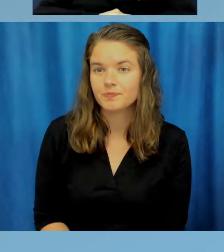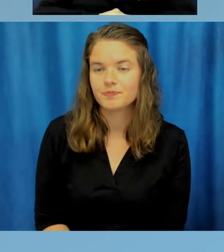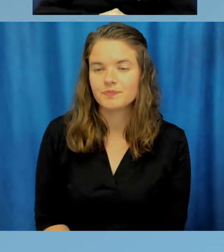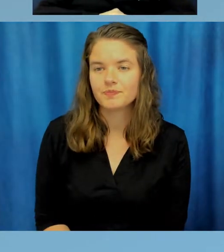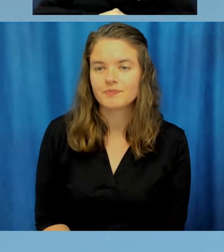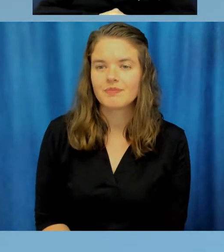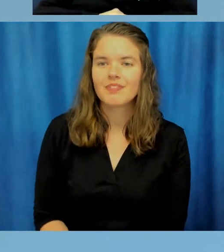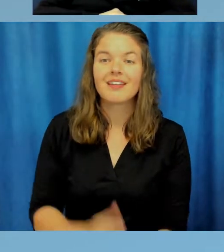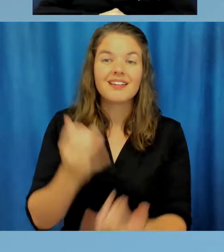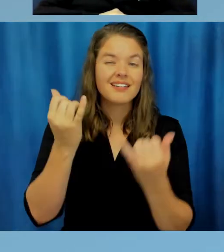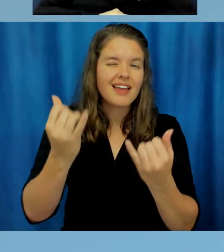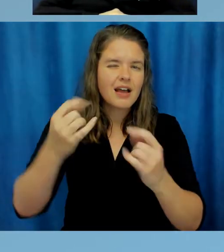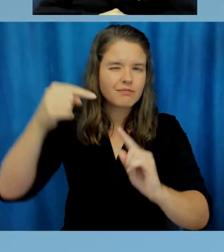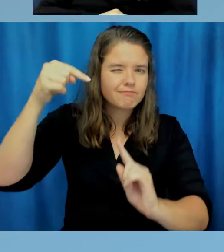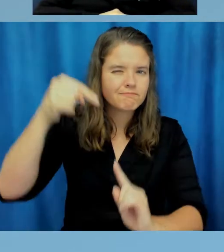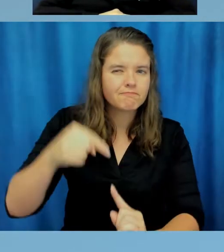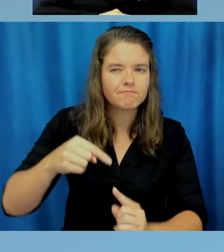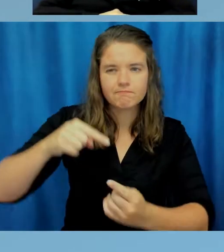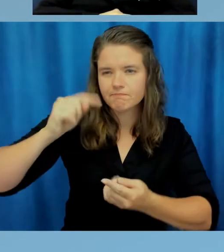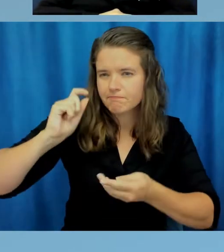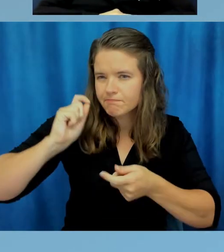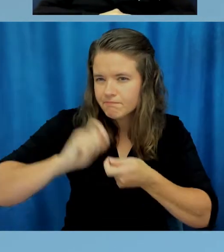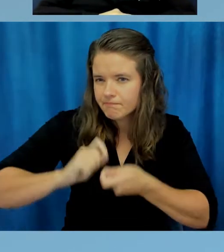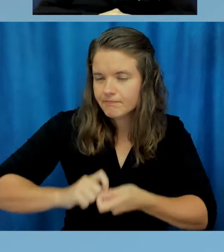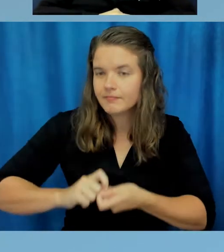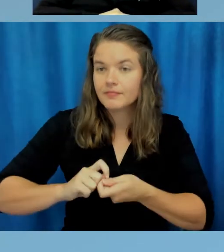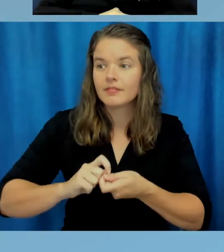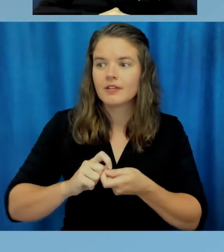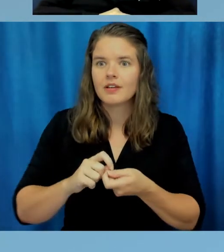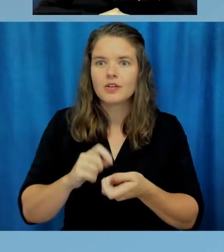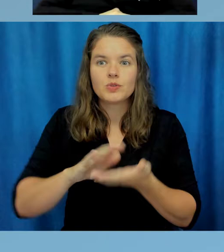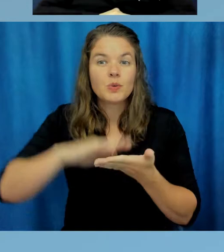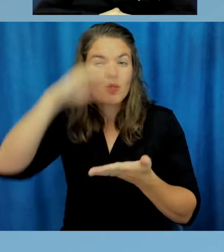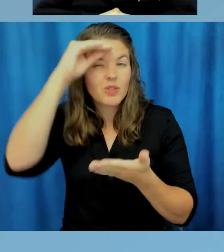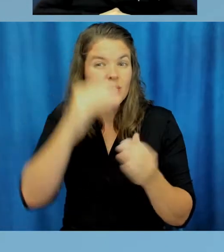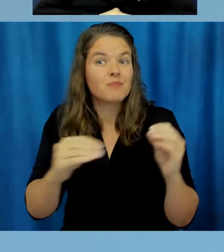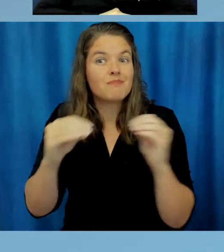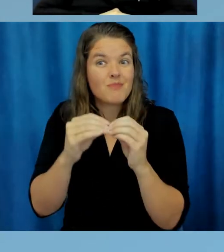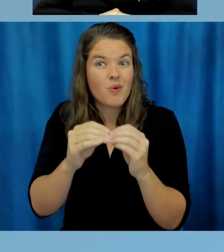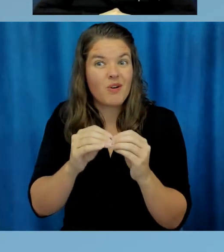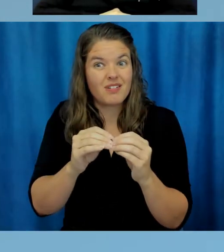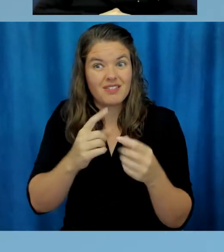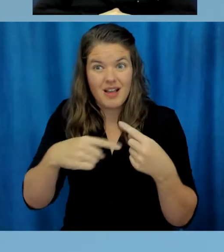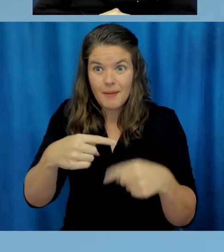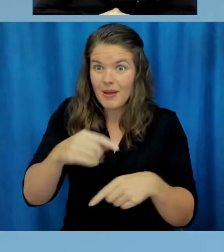You can get down to the nitty-gritty, learning more about your patient than you probably ever have.